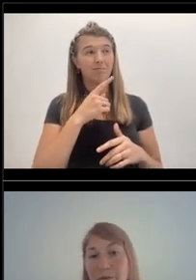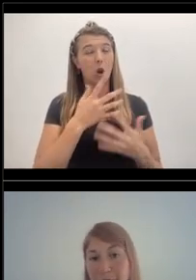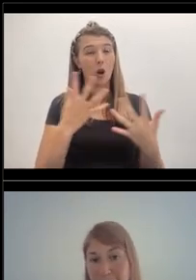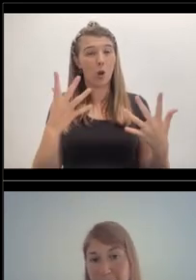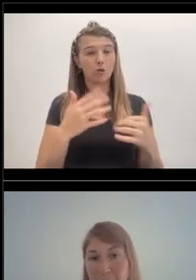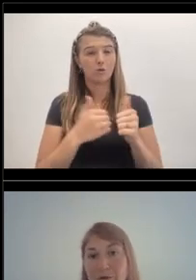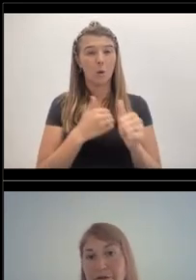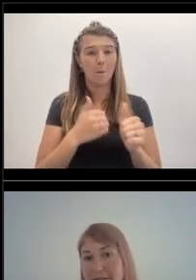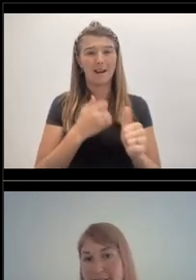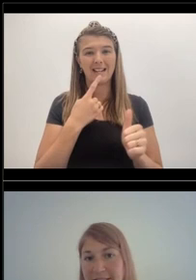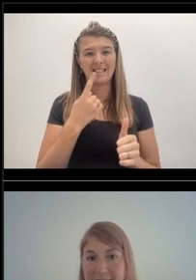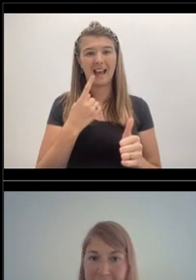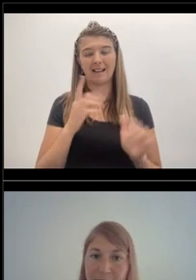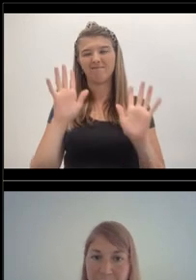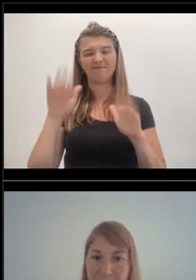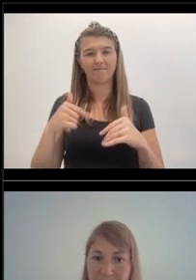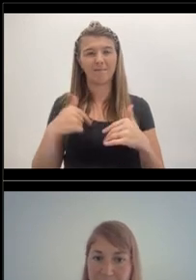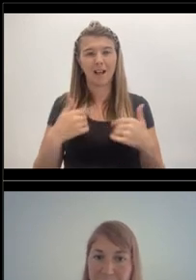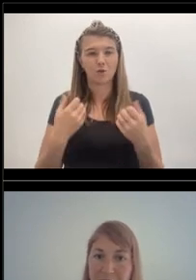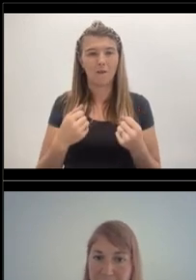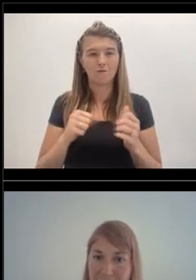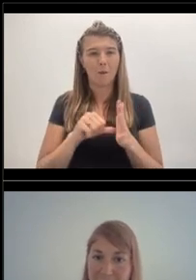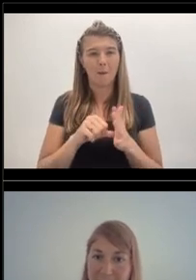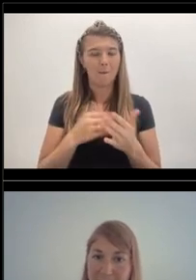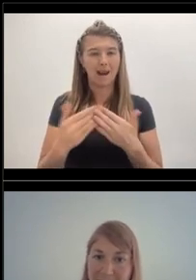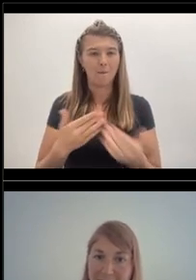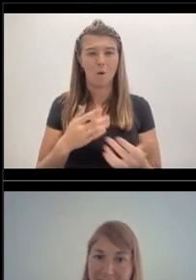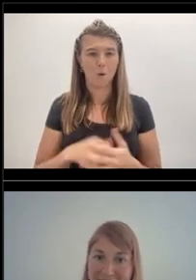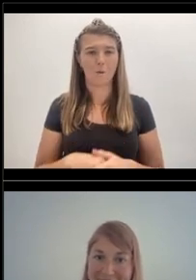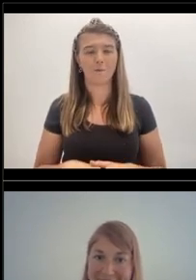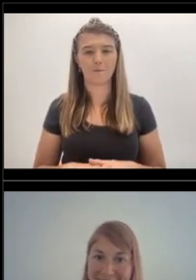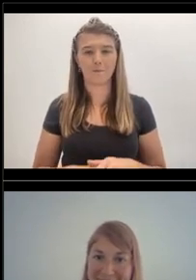have a problem with it anymore if it's in decent amounts.